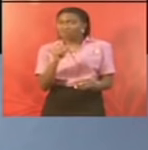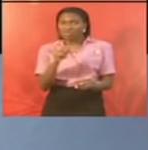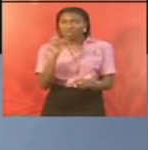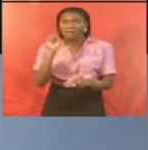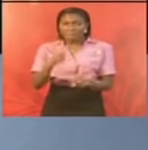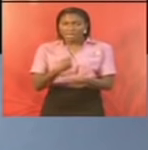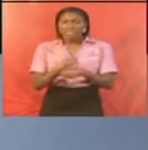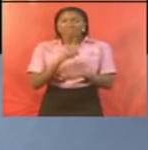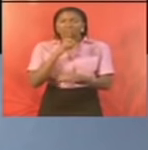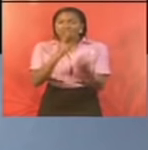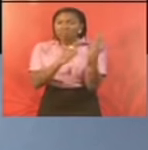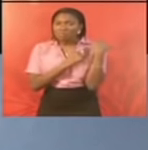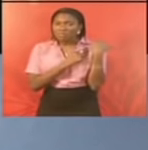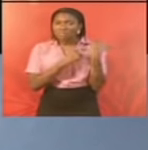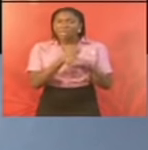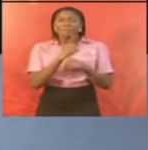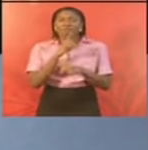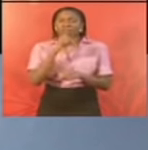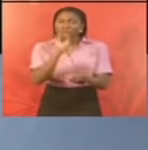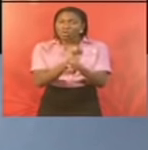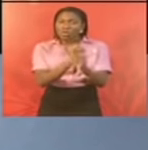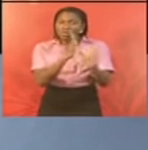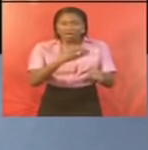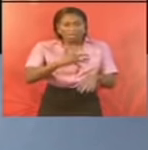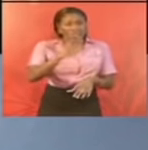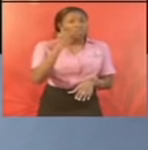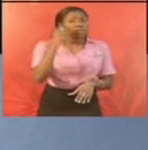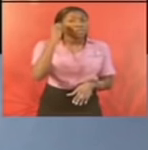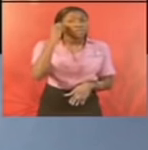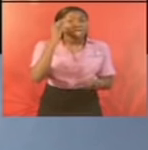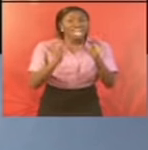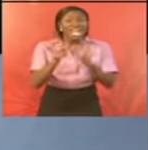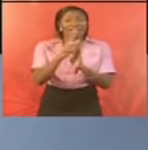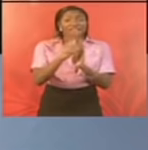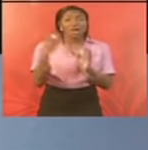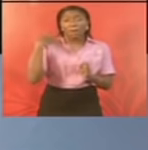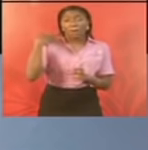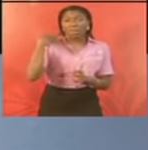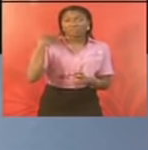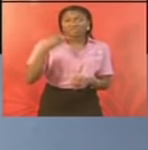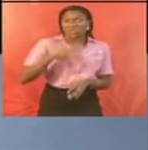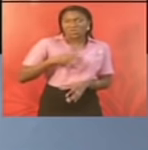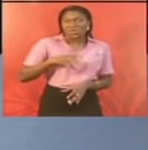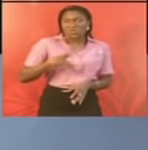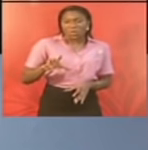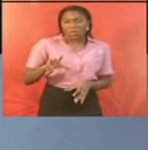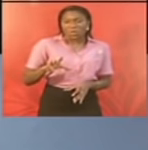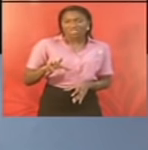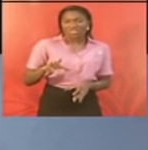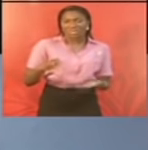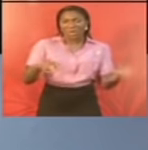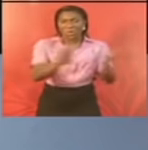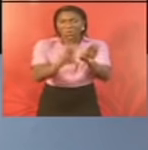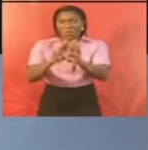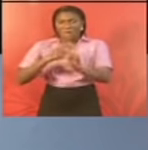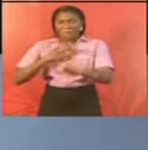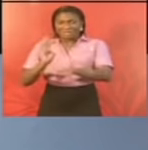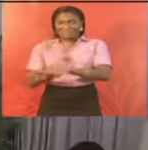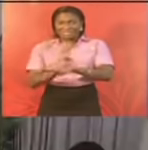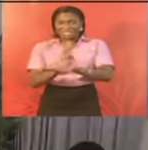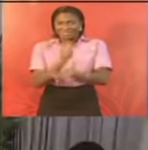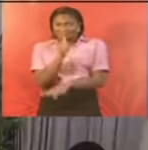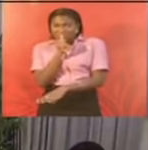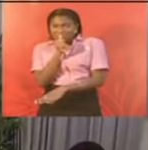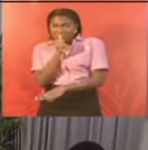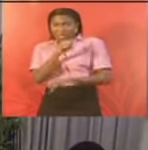what type of action can be taken against the employers who don't want to risk the downtime for their businesses? Thank you. Thank you very much, Christelle.